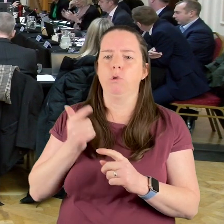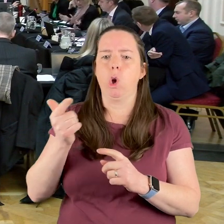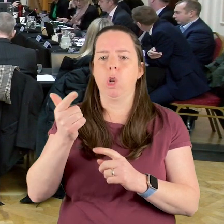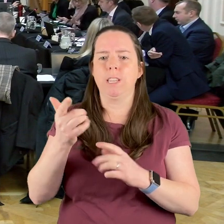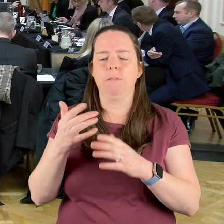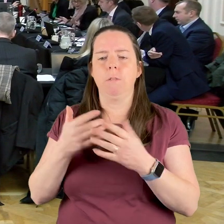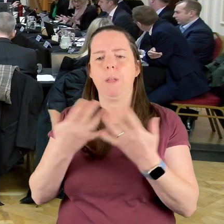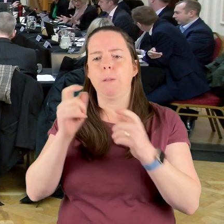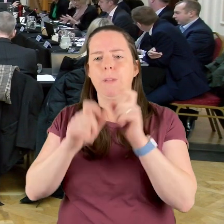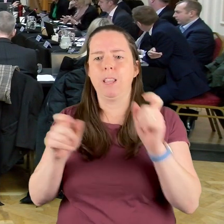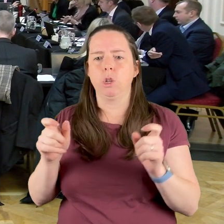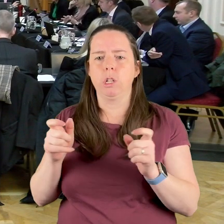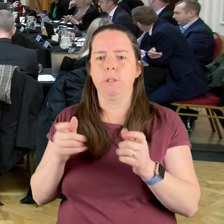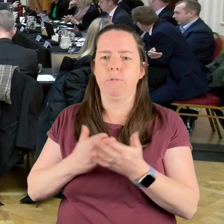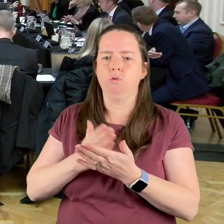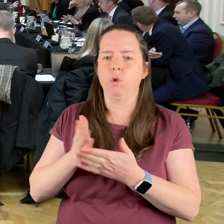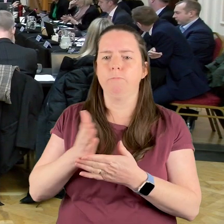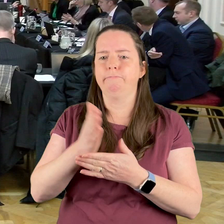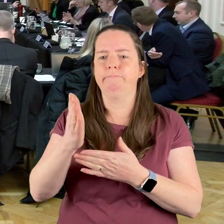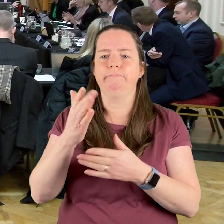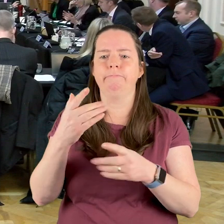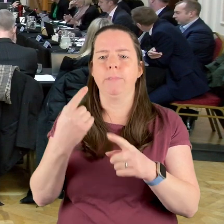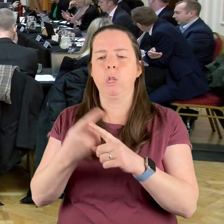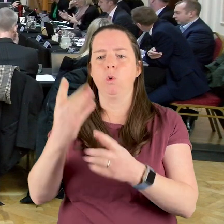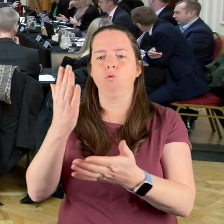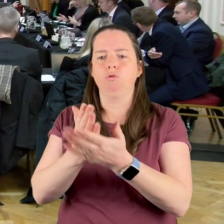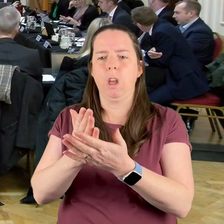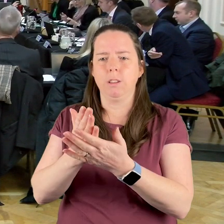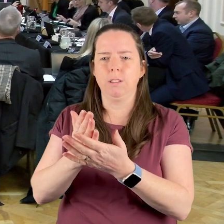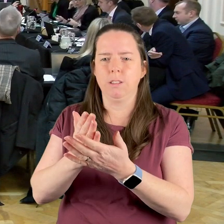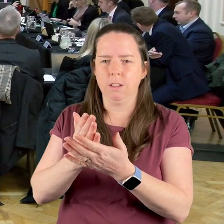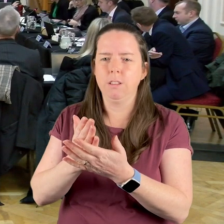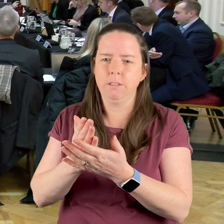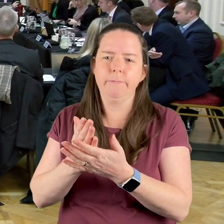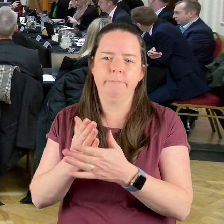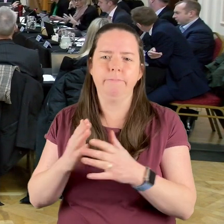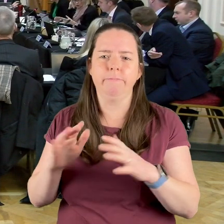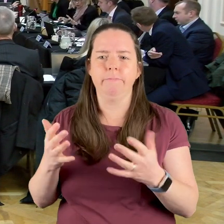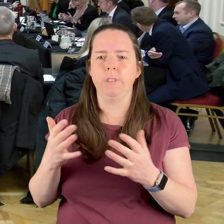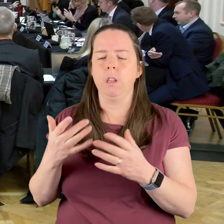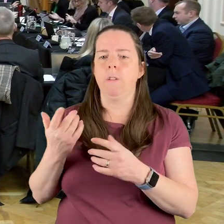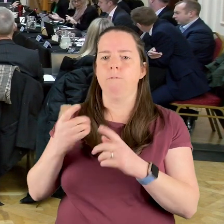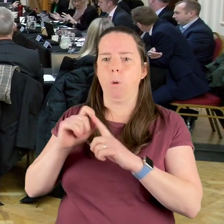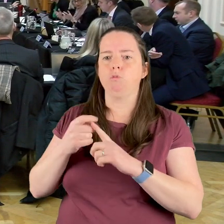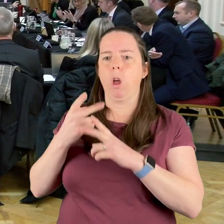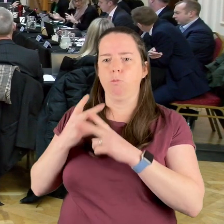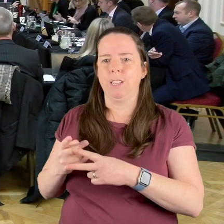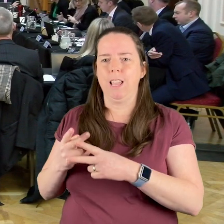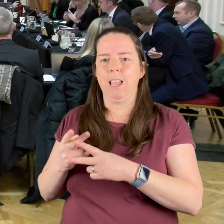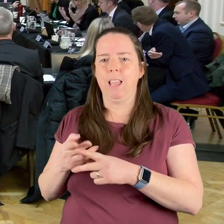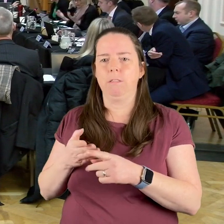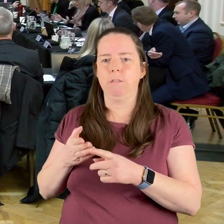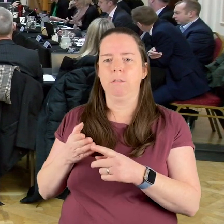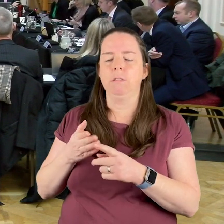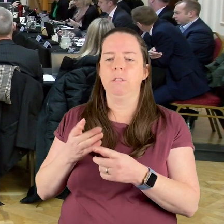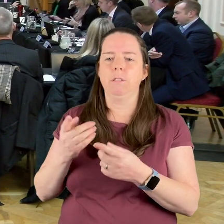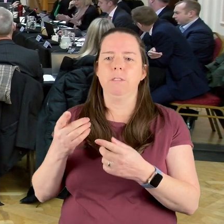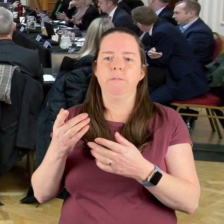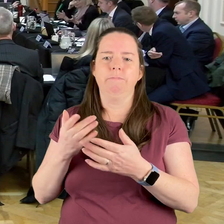about primary care in this, really, because the journey for many patients into and through and then out the acute trusts,